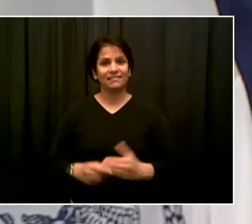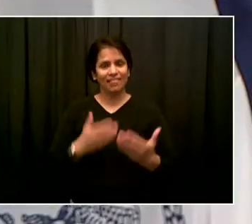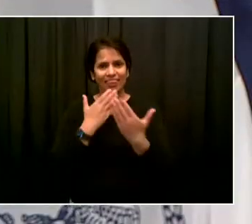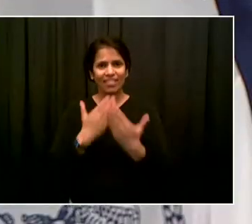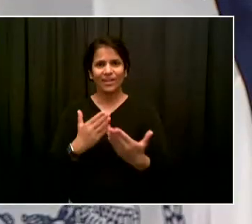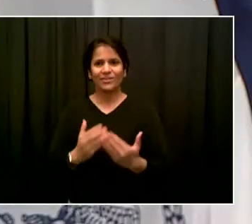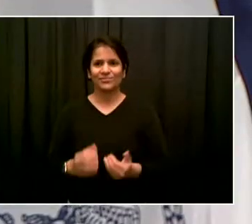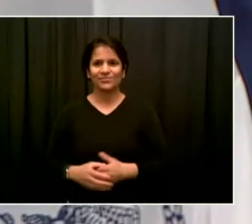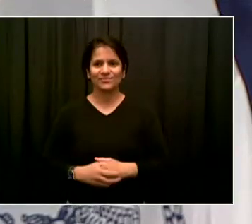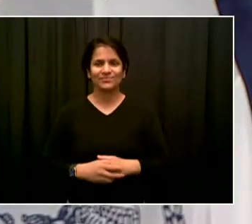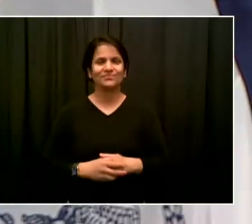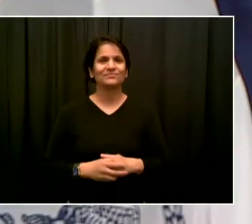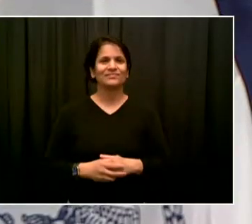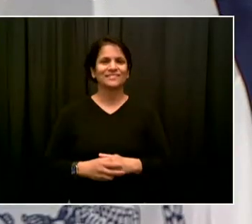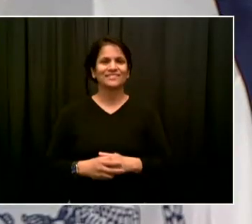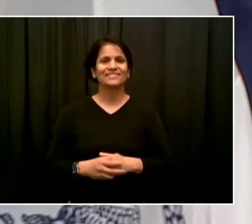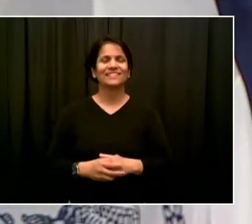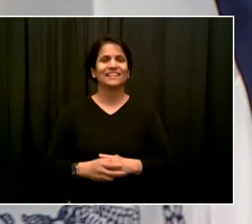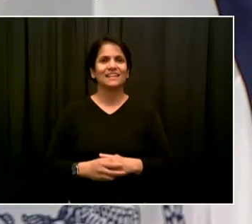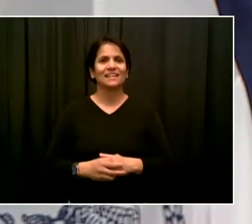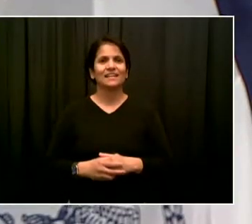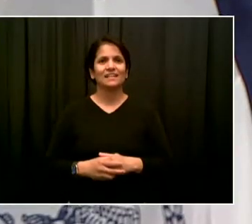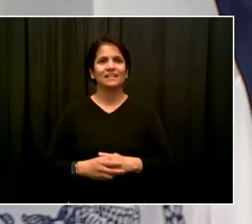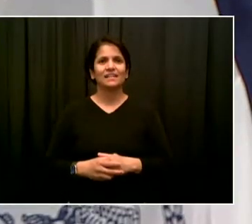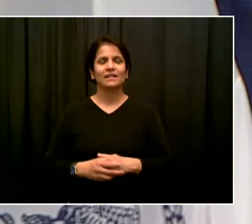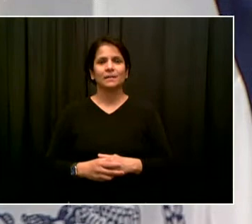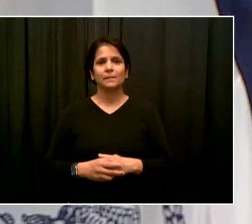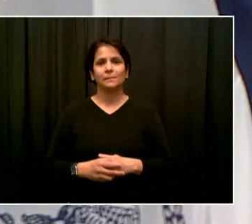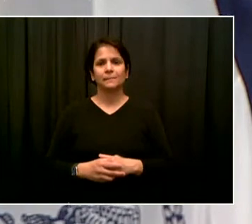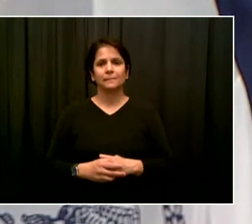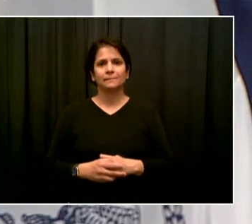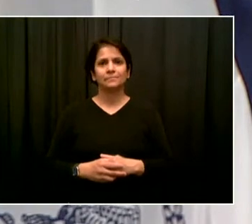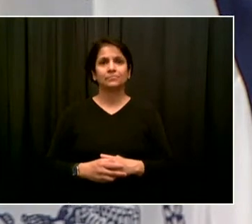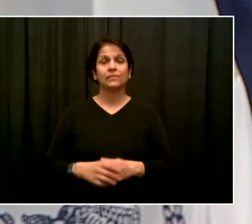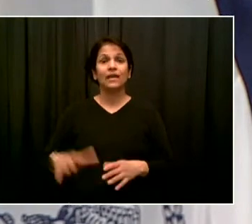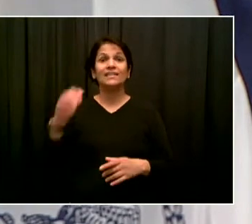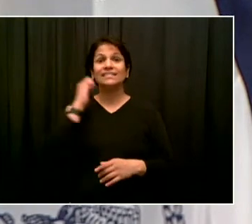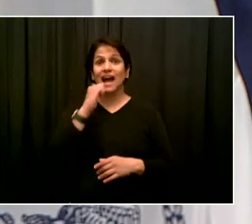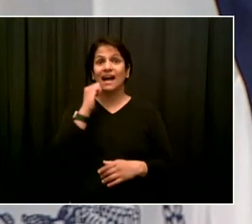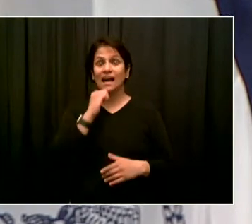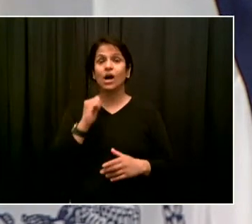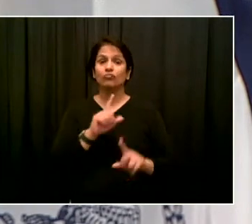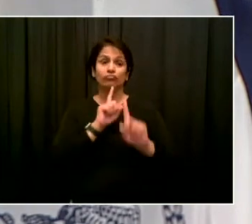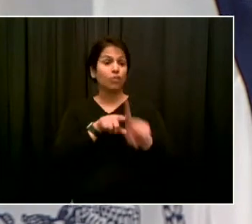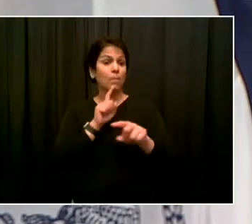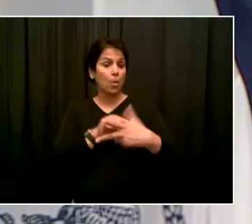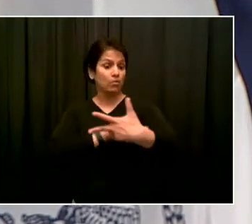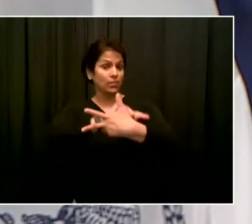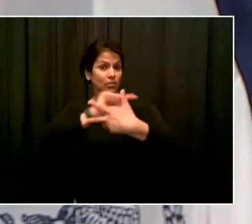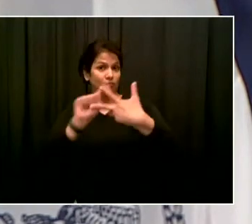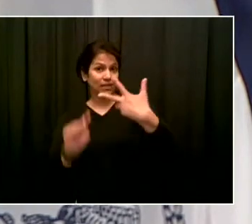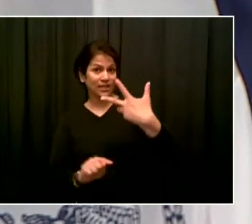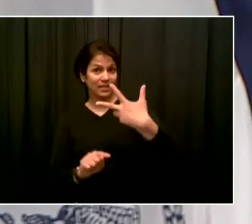Okay. Let's now do what we do every day, go over our indicators. And as I previewed, good